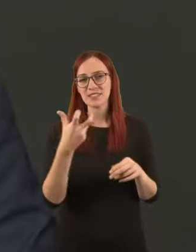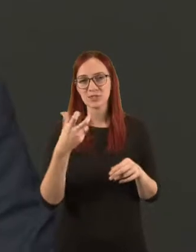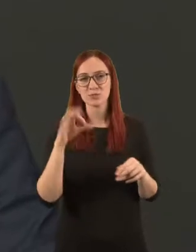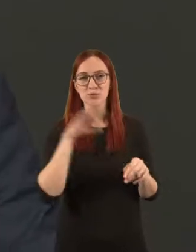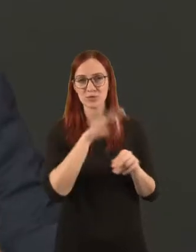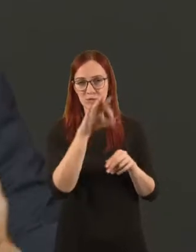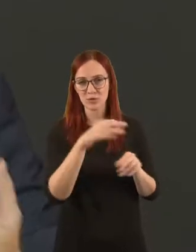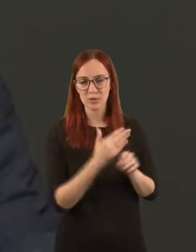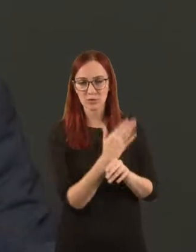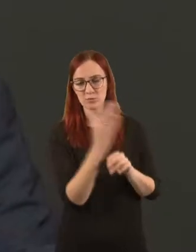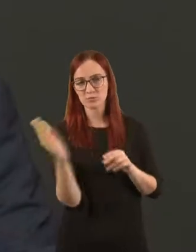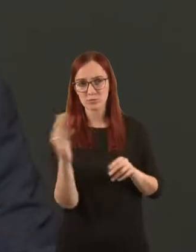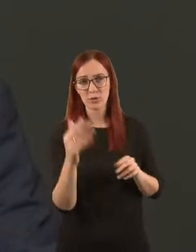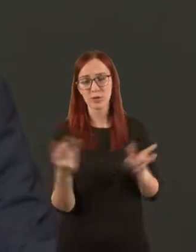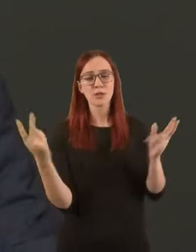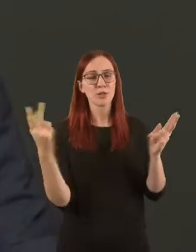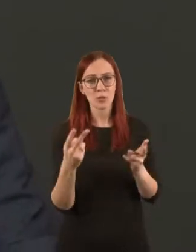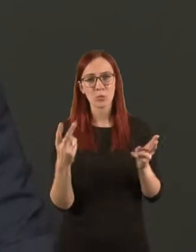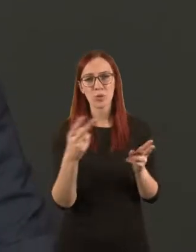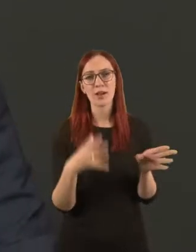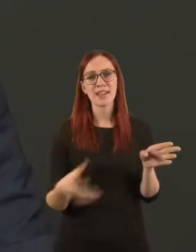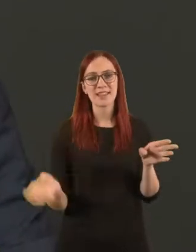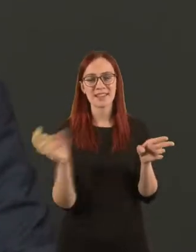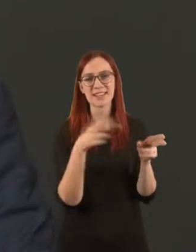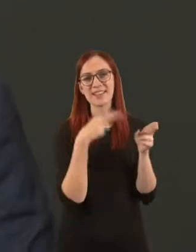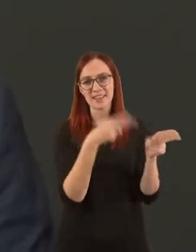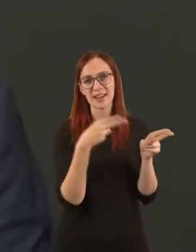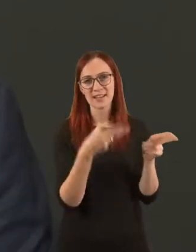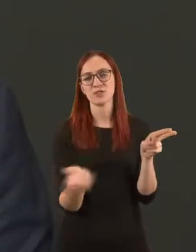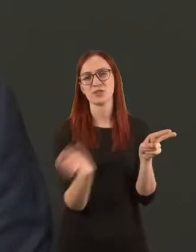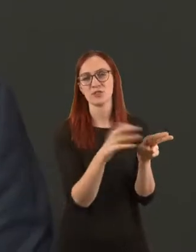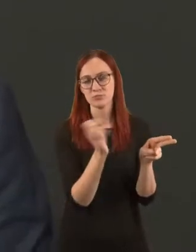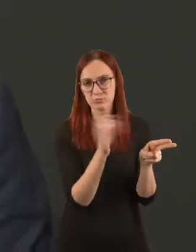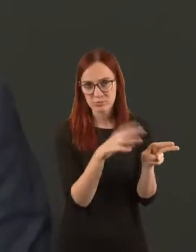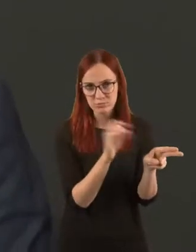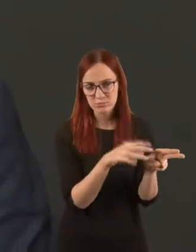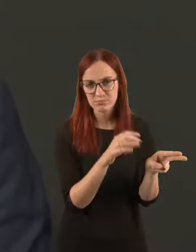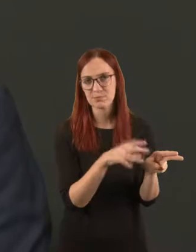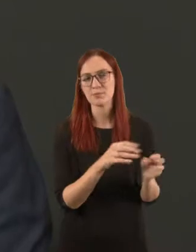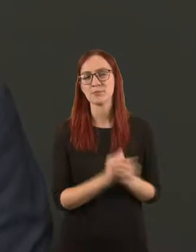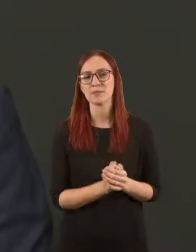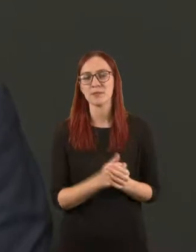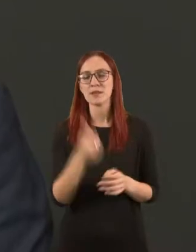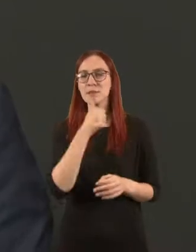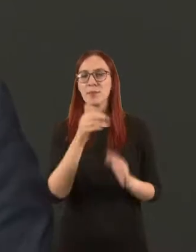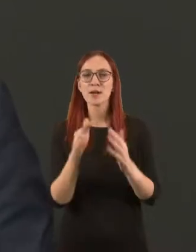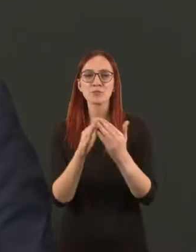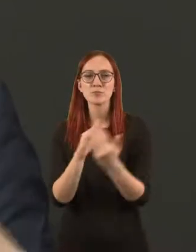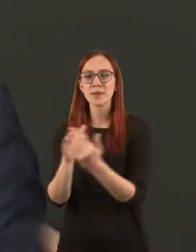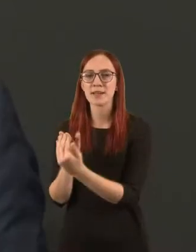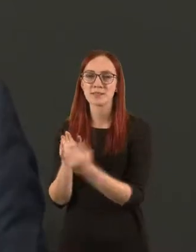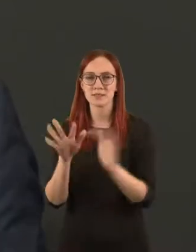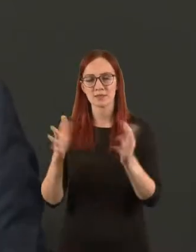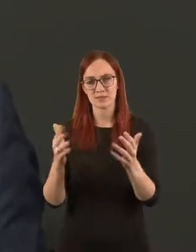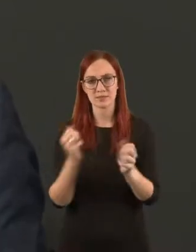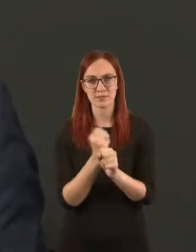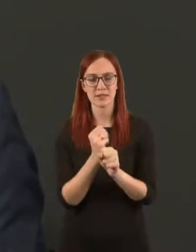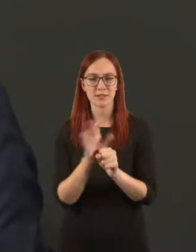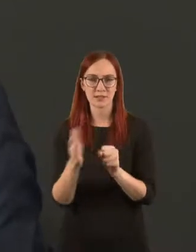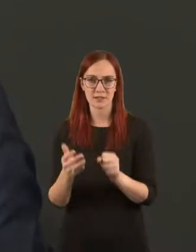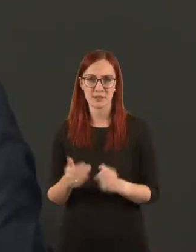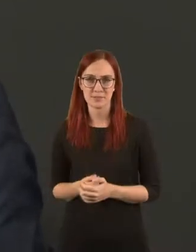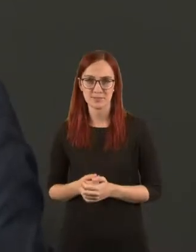everything that travels for more than 300 kilometers, according to the EU ambition, has to travel by